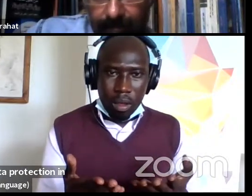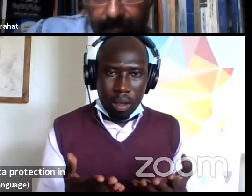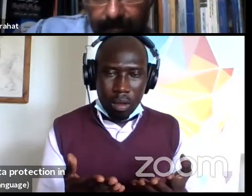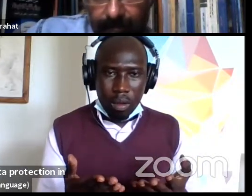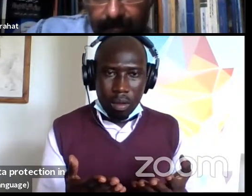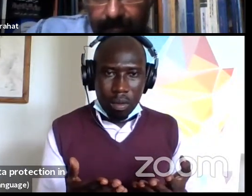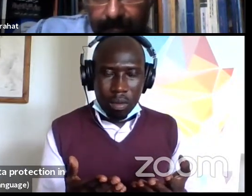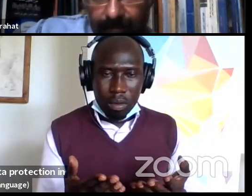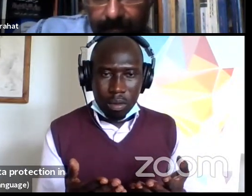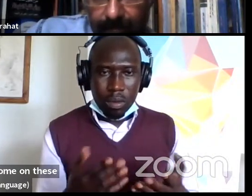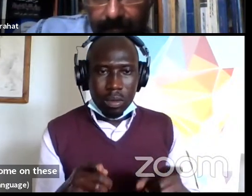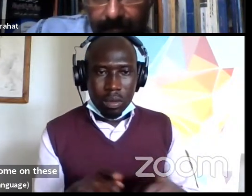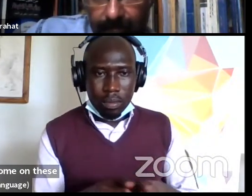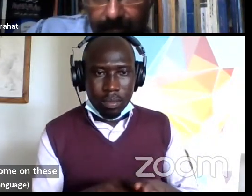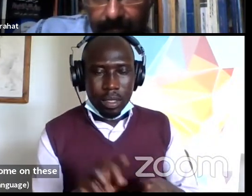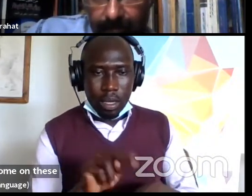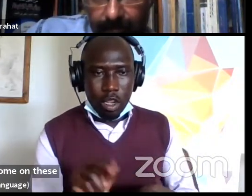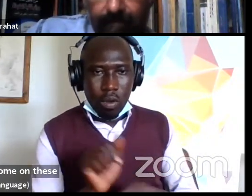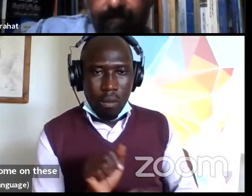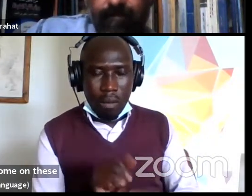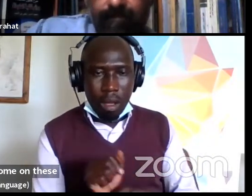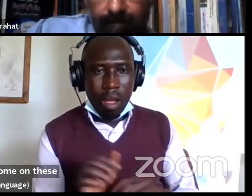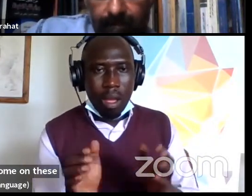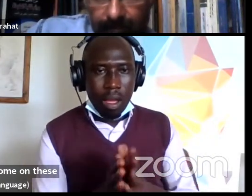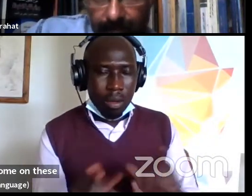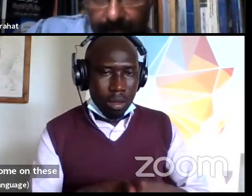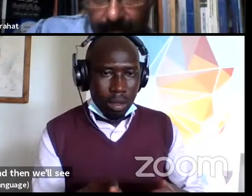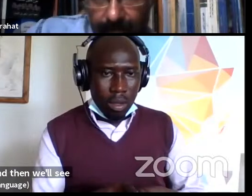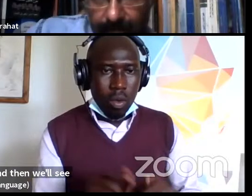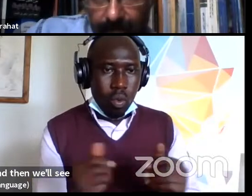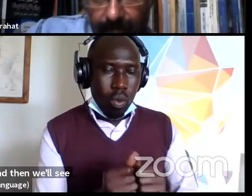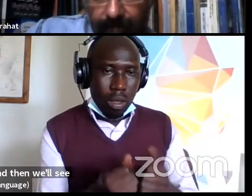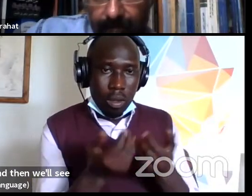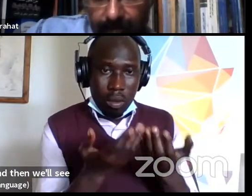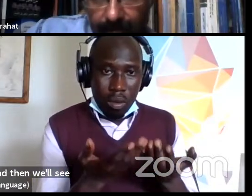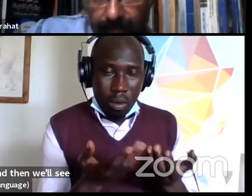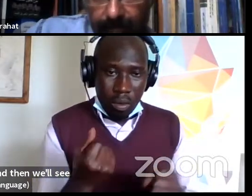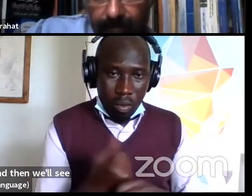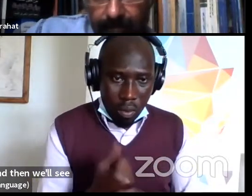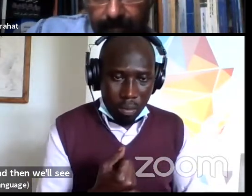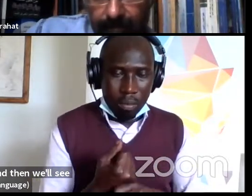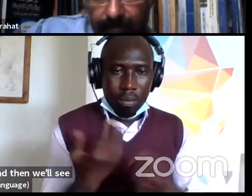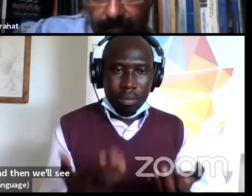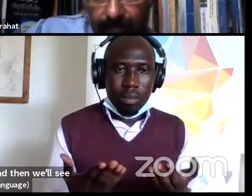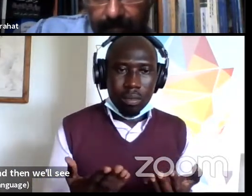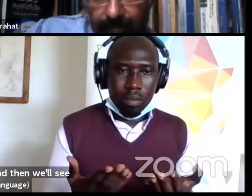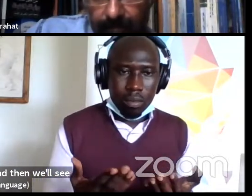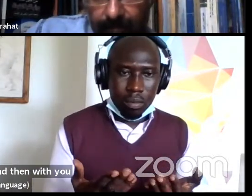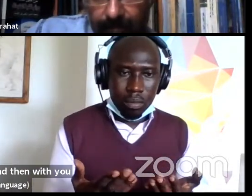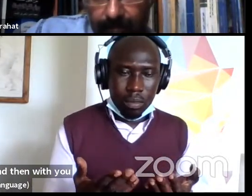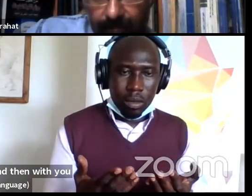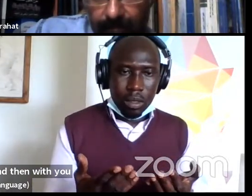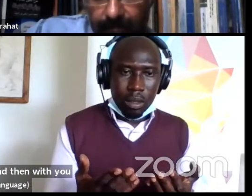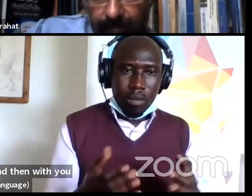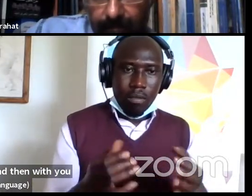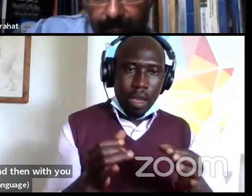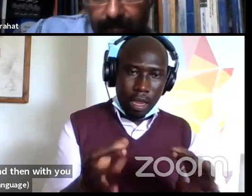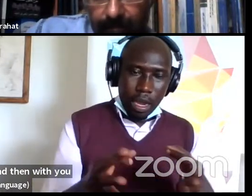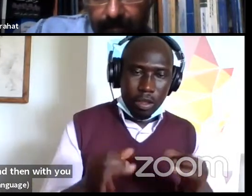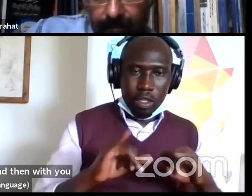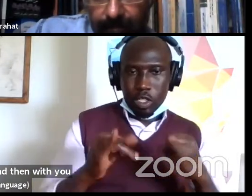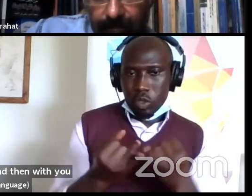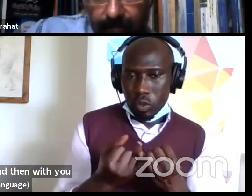use of facial recognition during the pandemic, and then review it to actually give it to certain financial institutions and